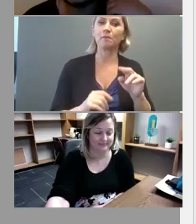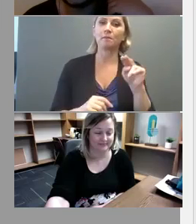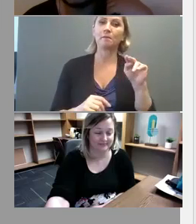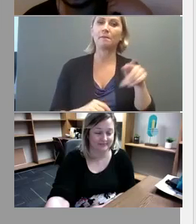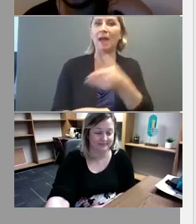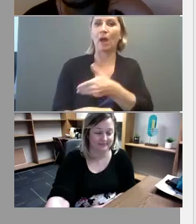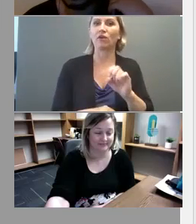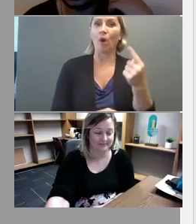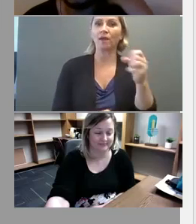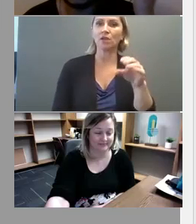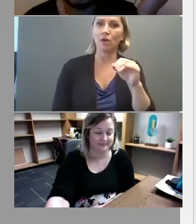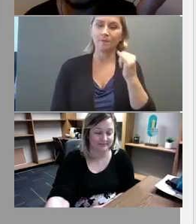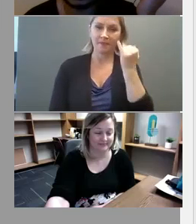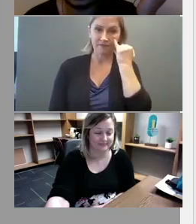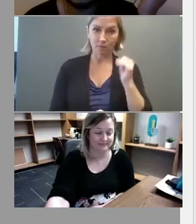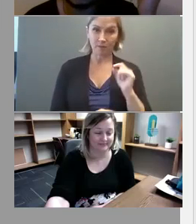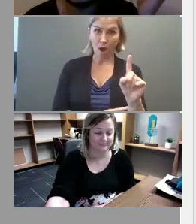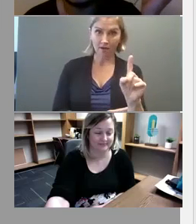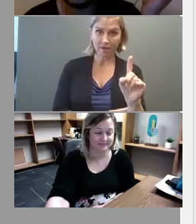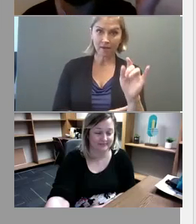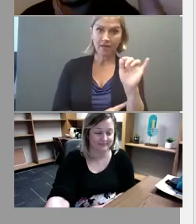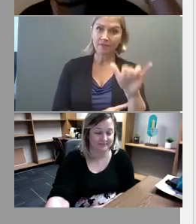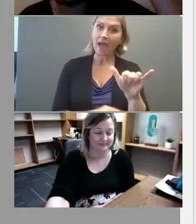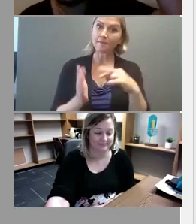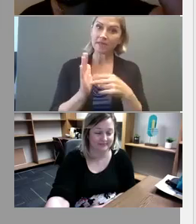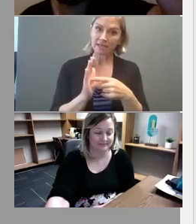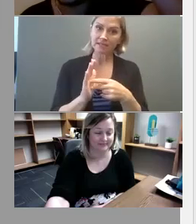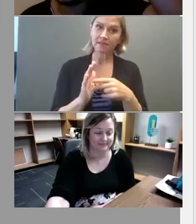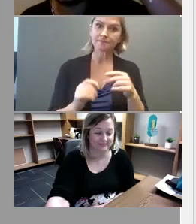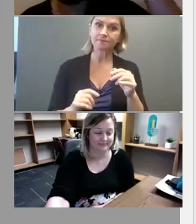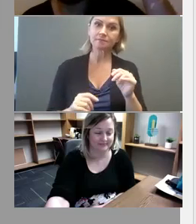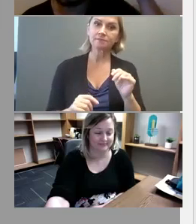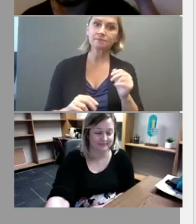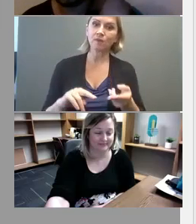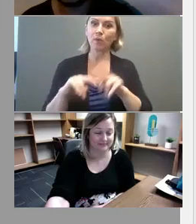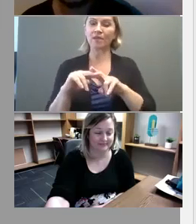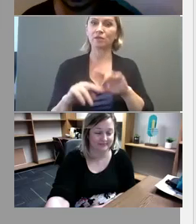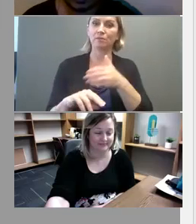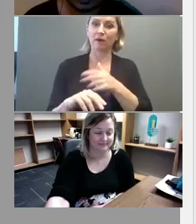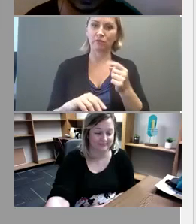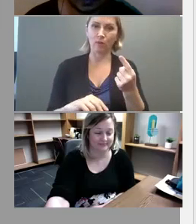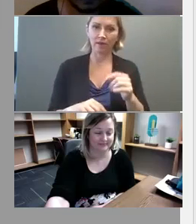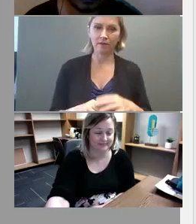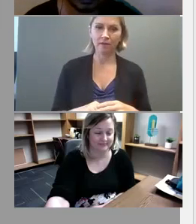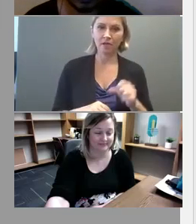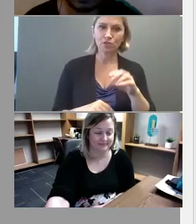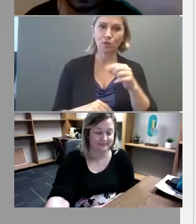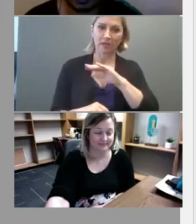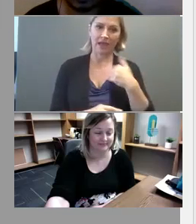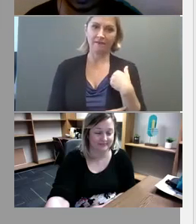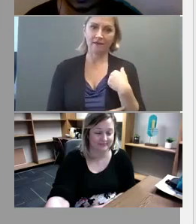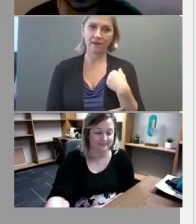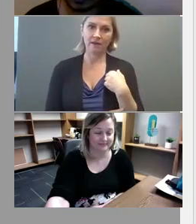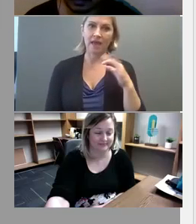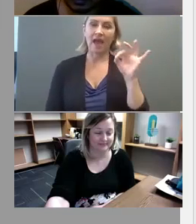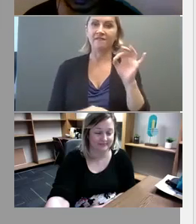if we consider epsilon to be 1, then that basically means n raised to the power of 2 minus 1, n 1. So we have f of